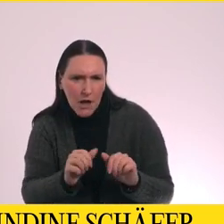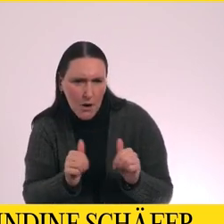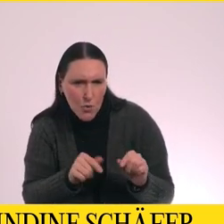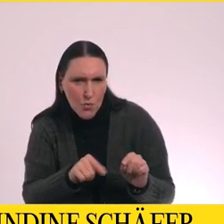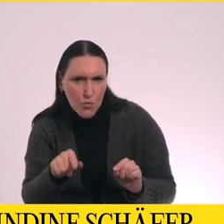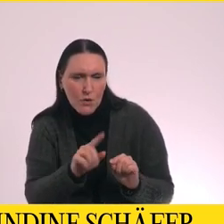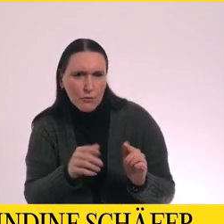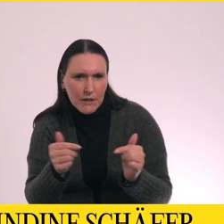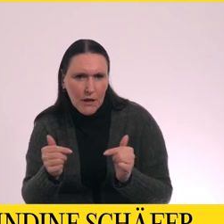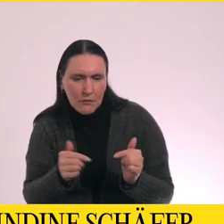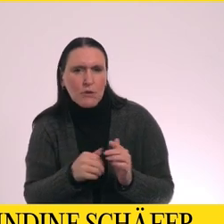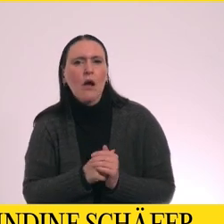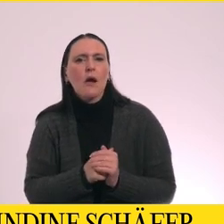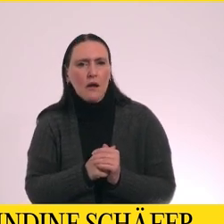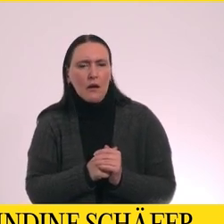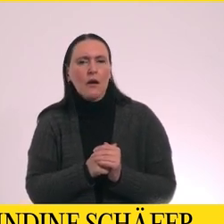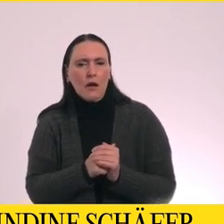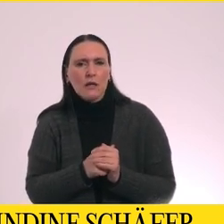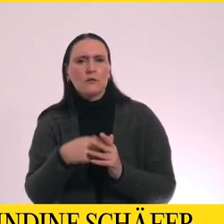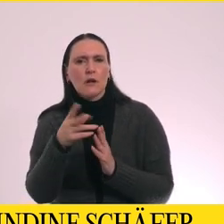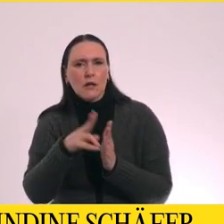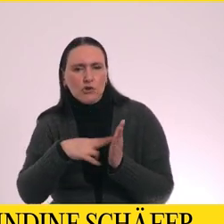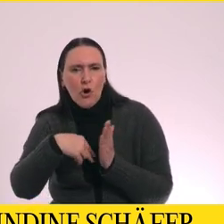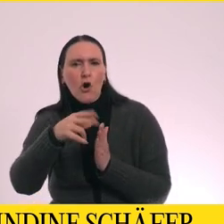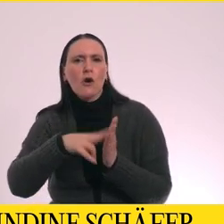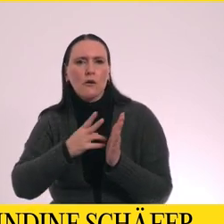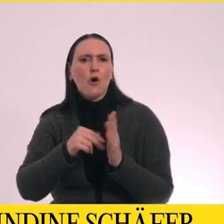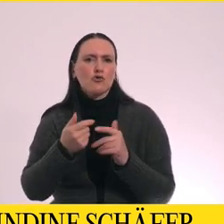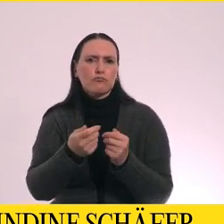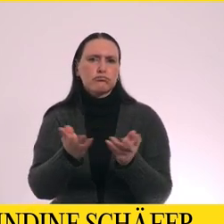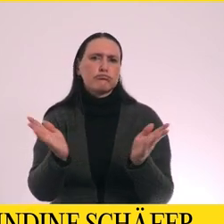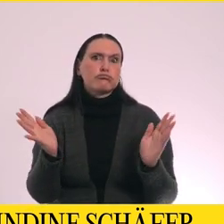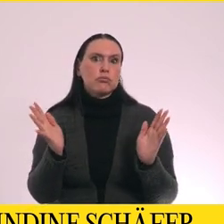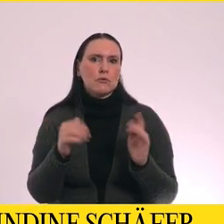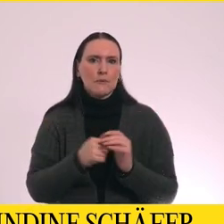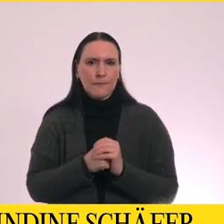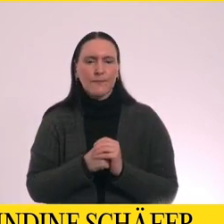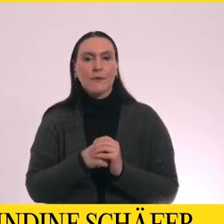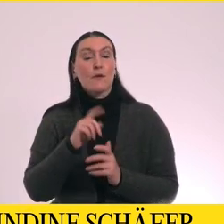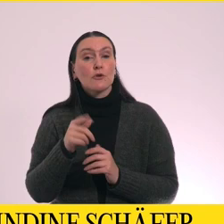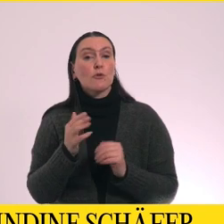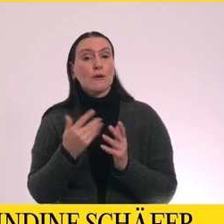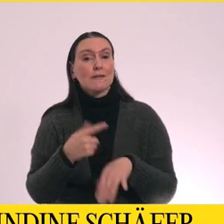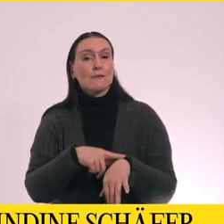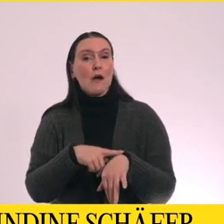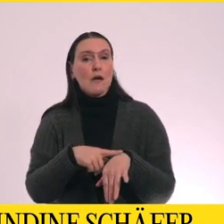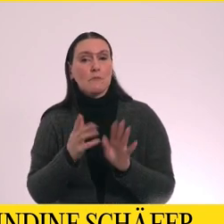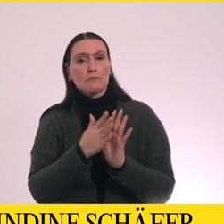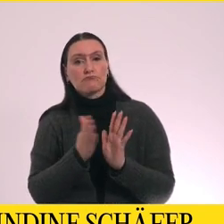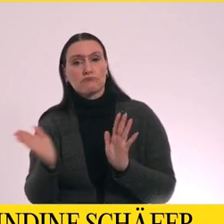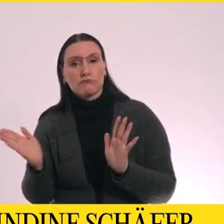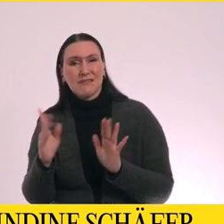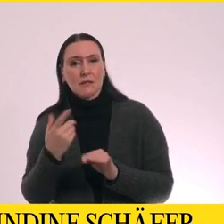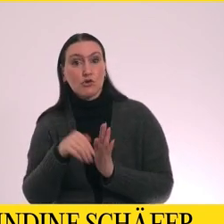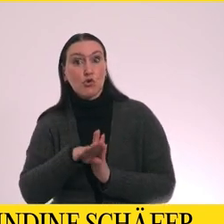we want to build drawings at a large scale throughout our time in Documenta to understand